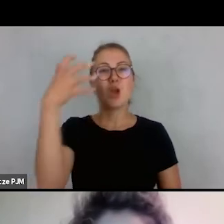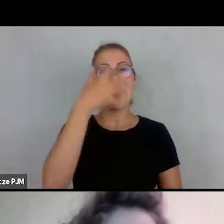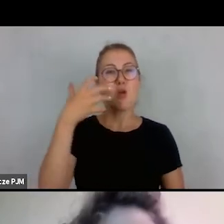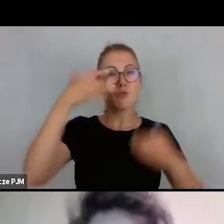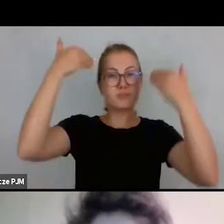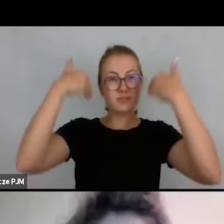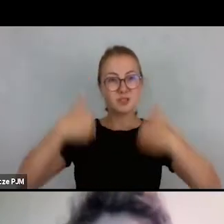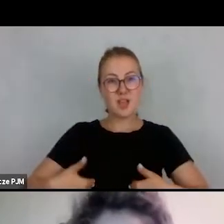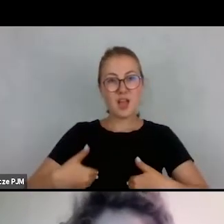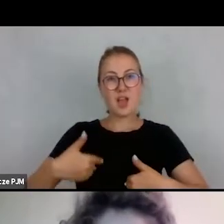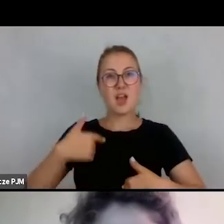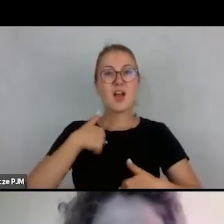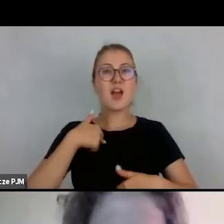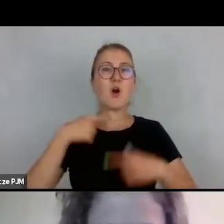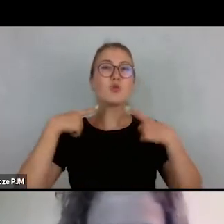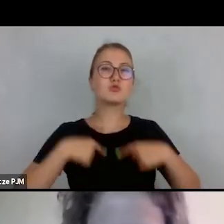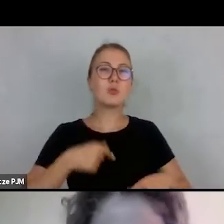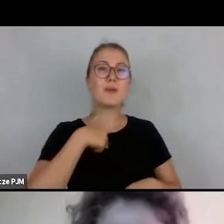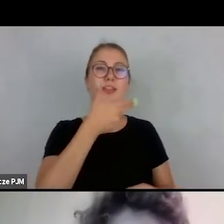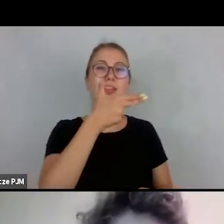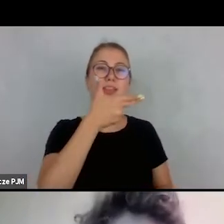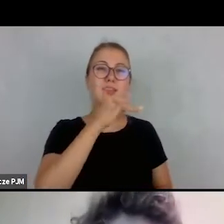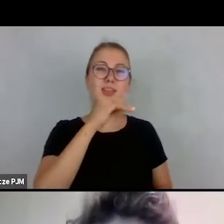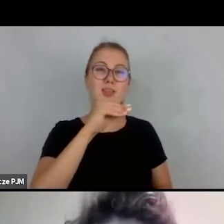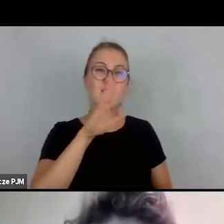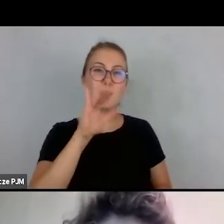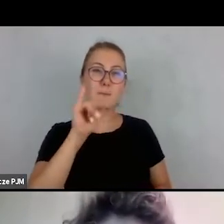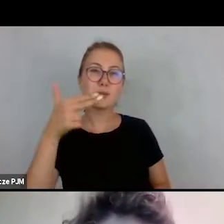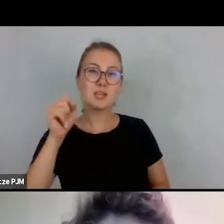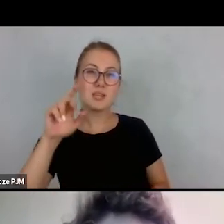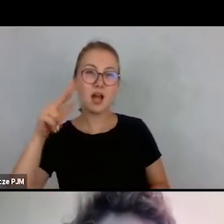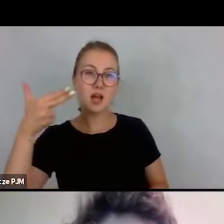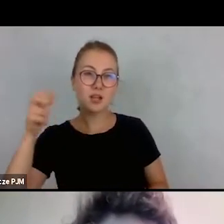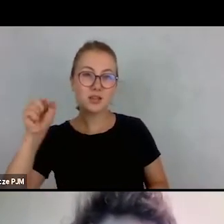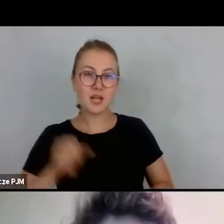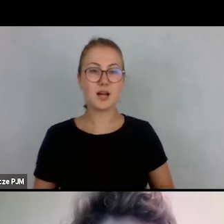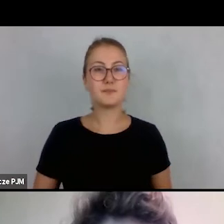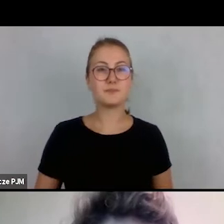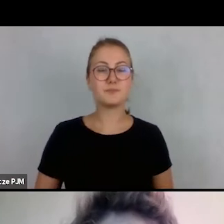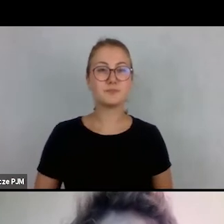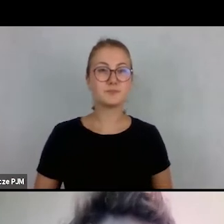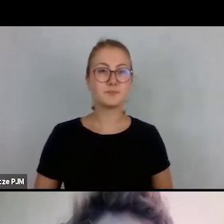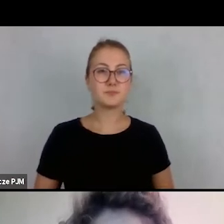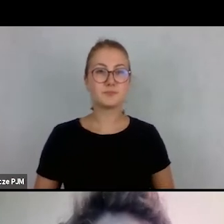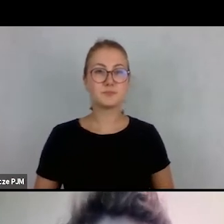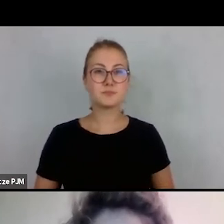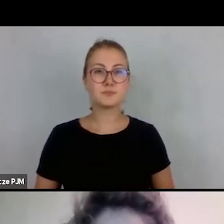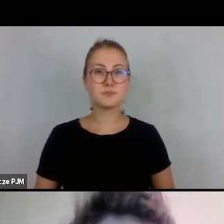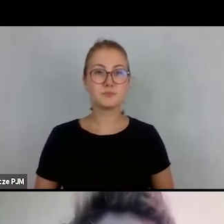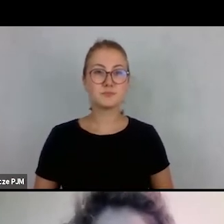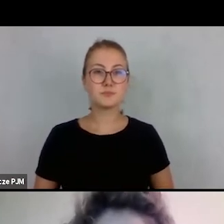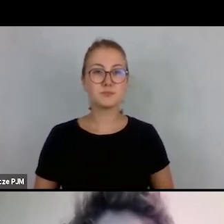fluidity. And so I suspect if you went to many urban centers in